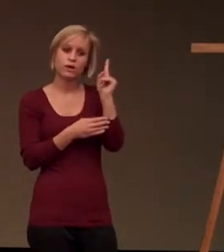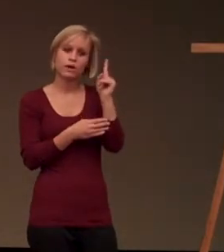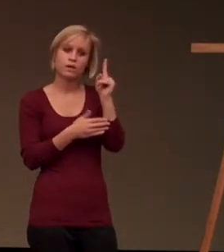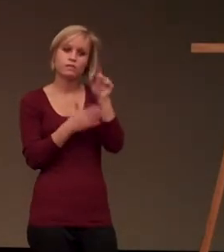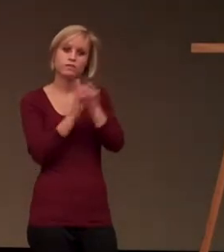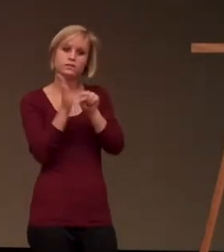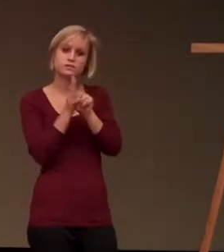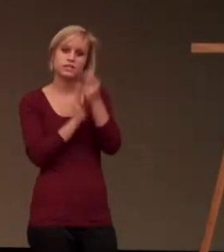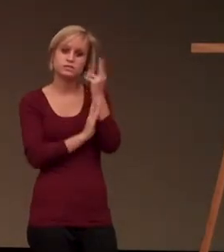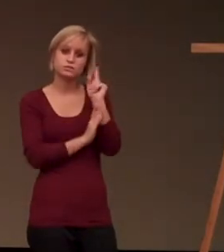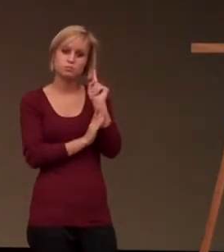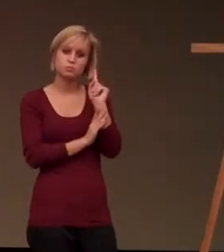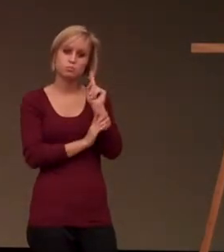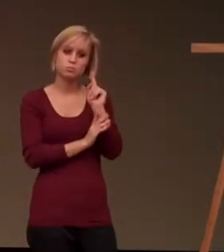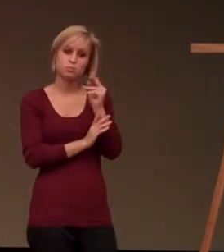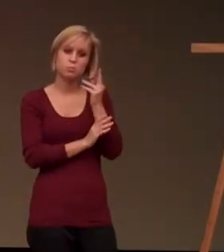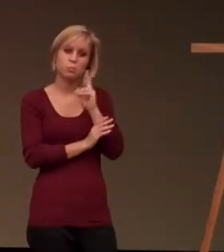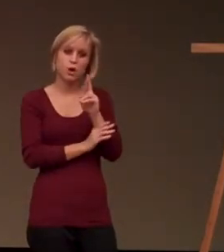know.